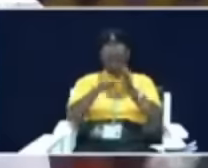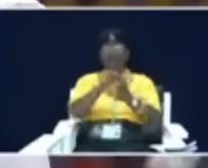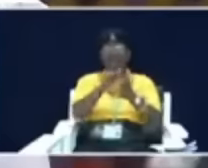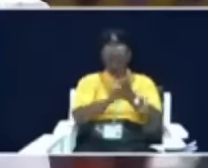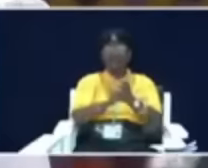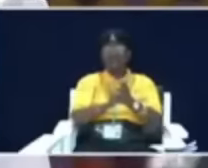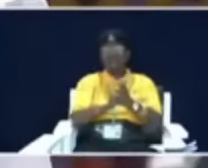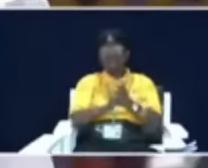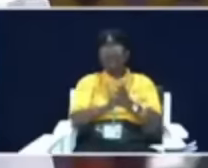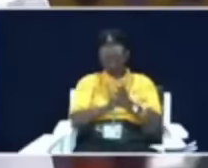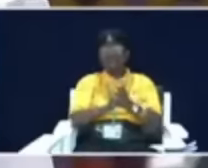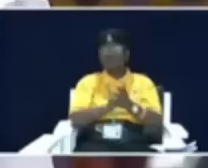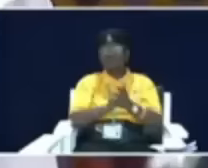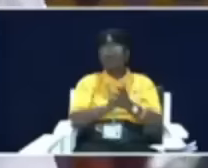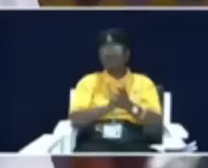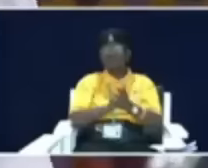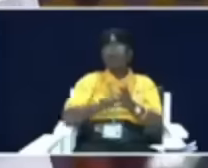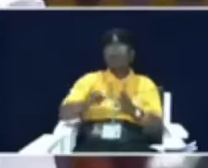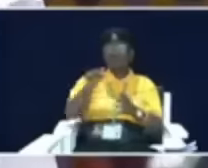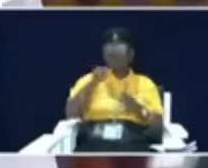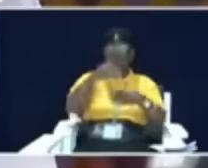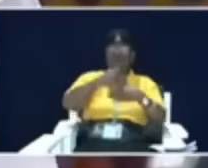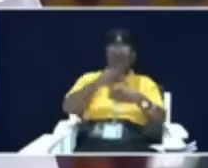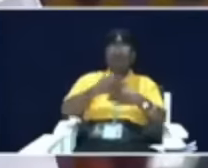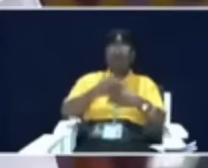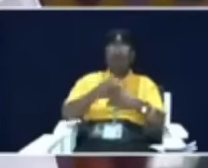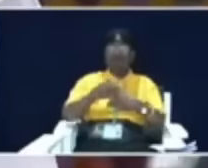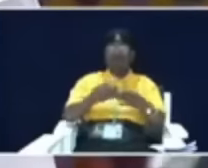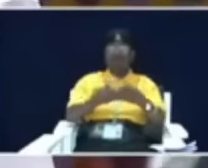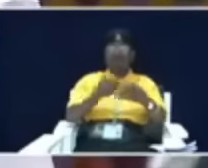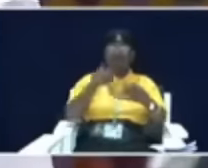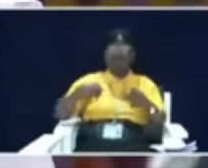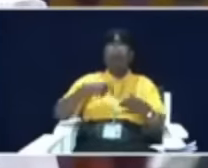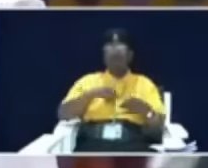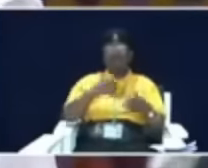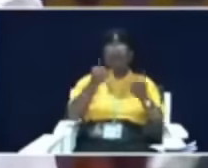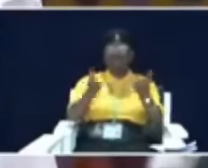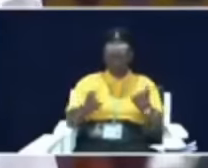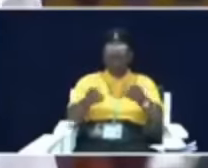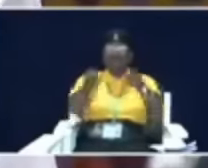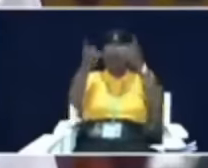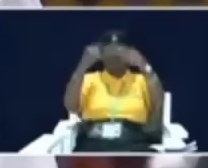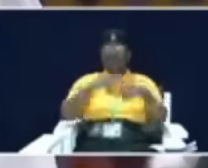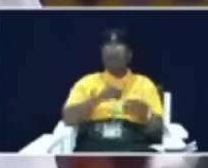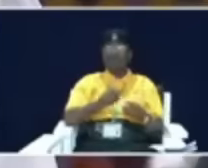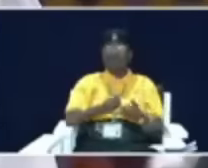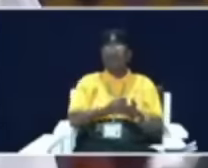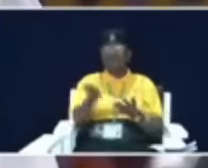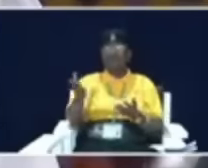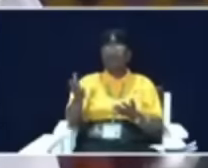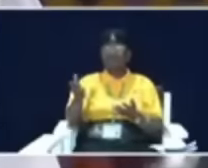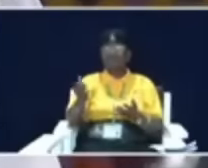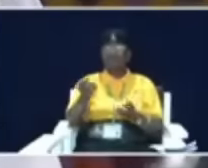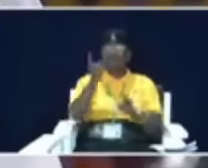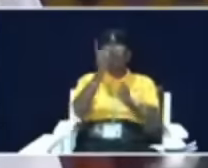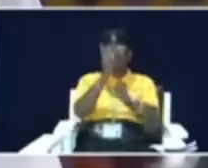external walls before we now come and spend just a bit more time on the walls